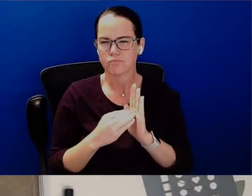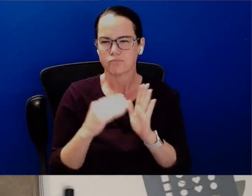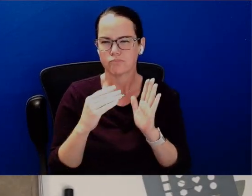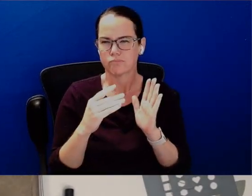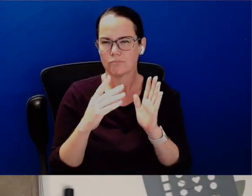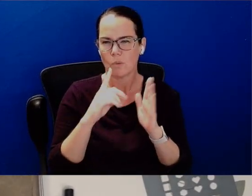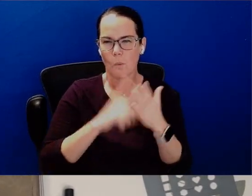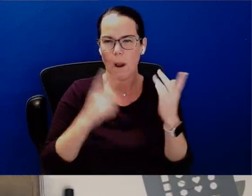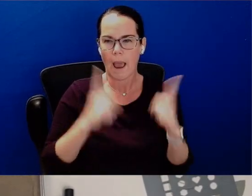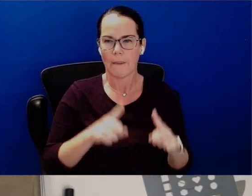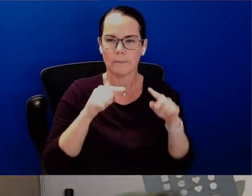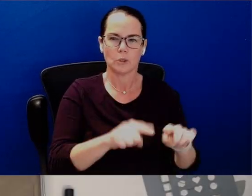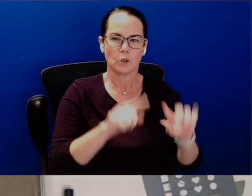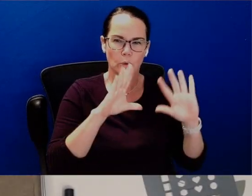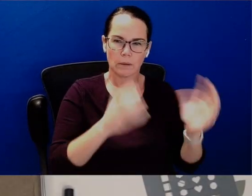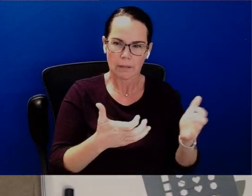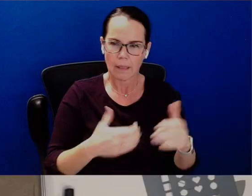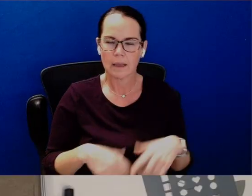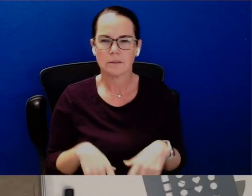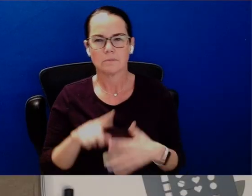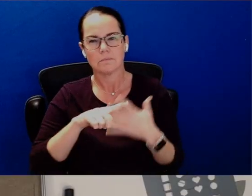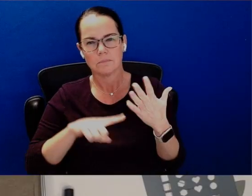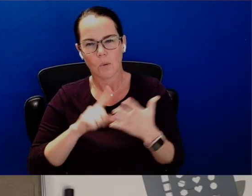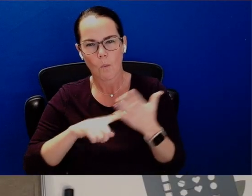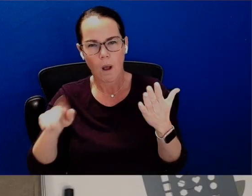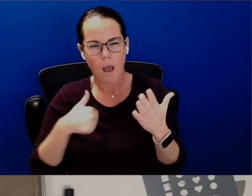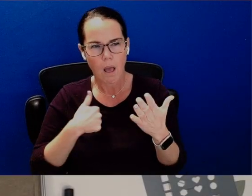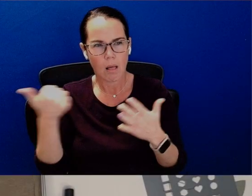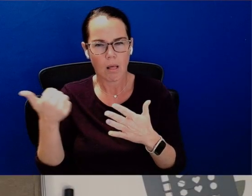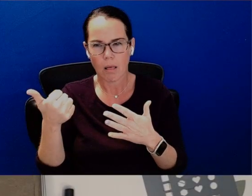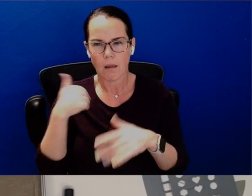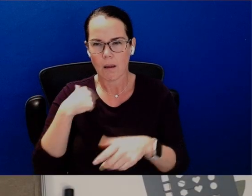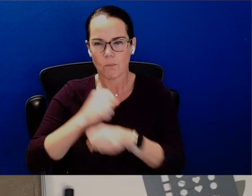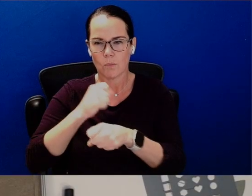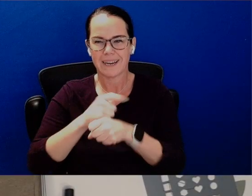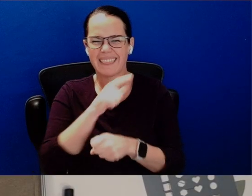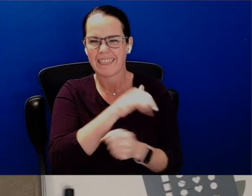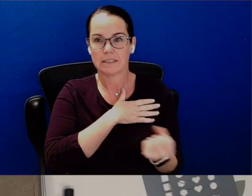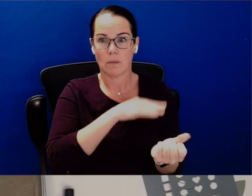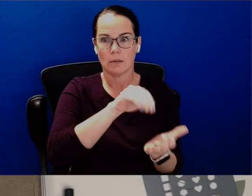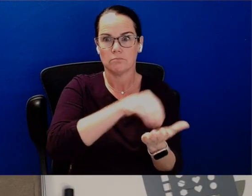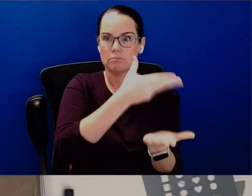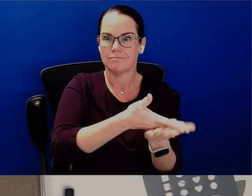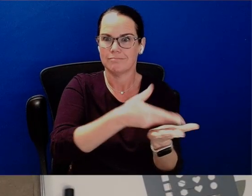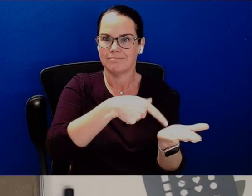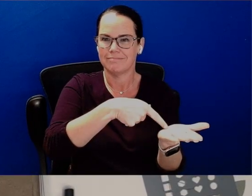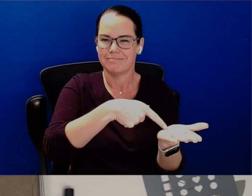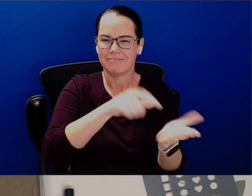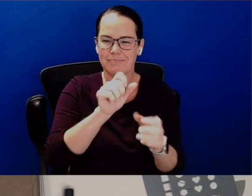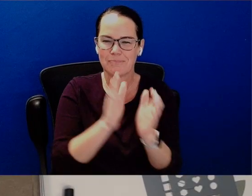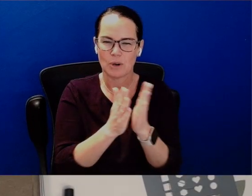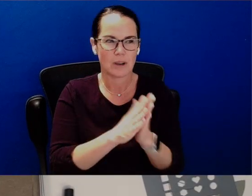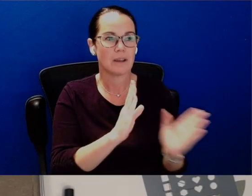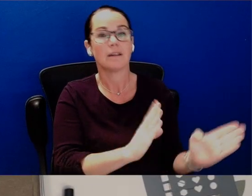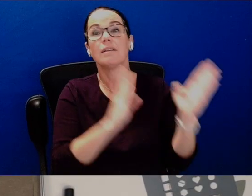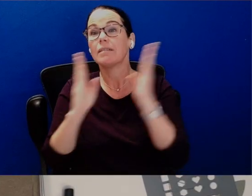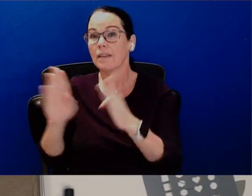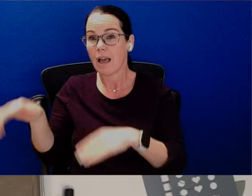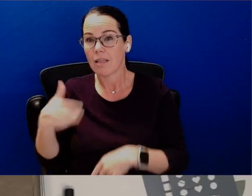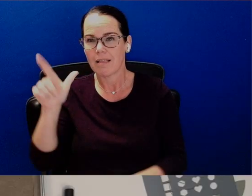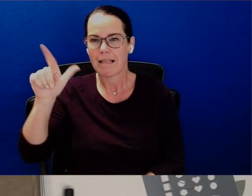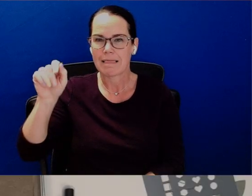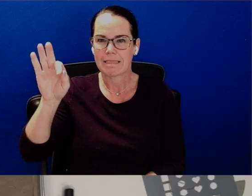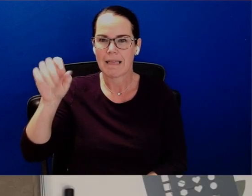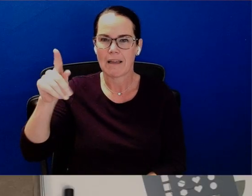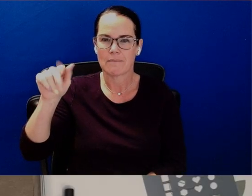with my classes and things that I'm working on. And yeah, it's my documentation book. This, on the other hand, is my life planner, right?